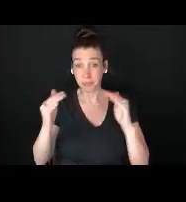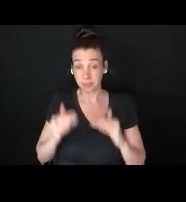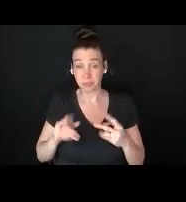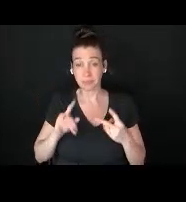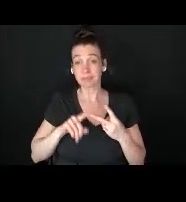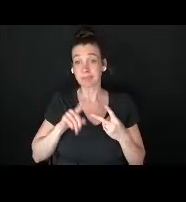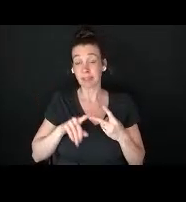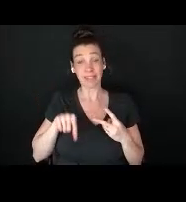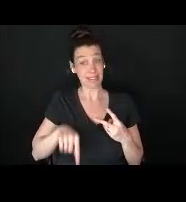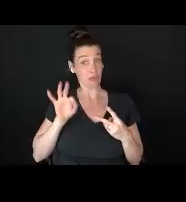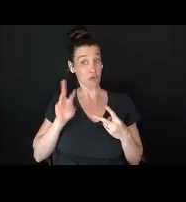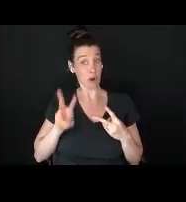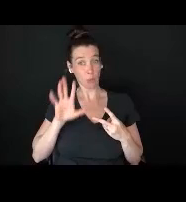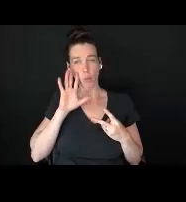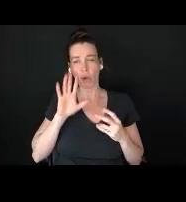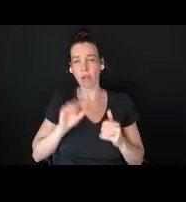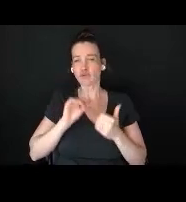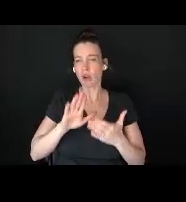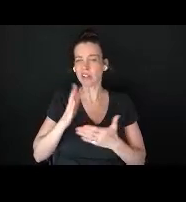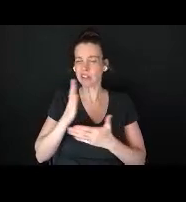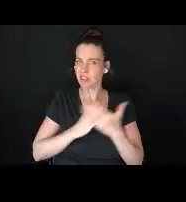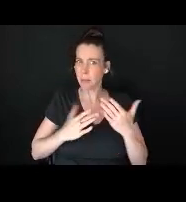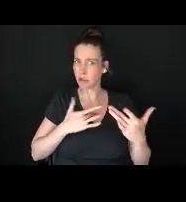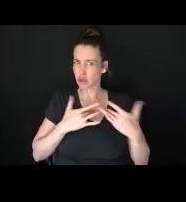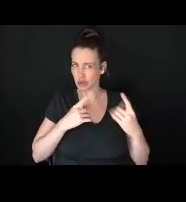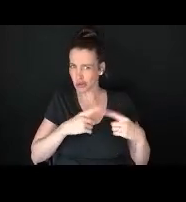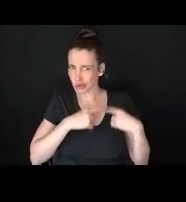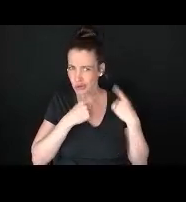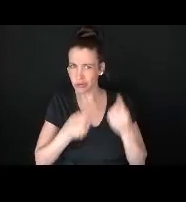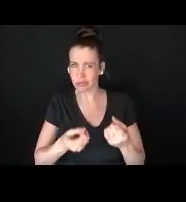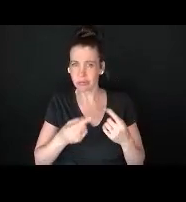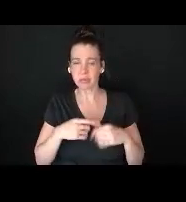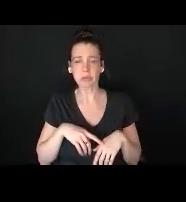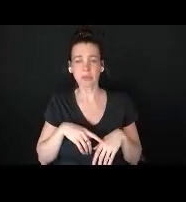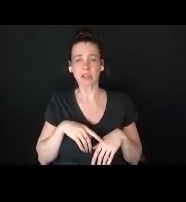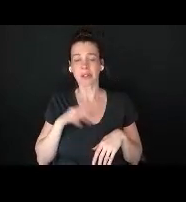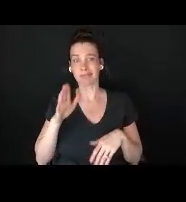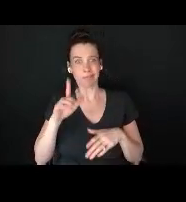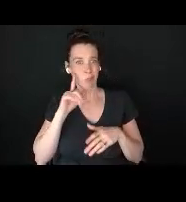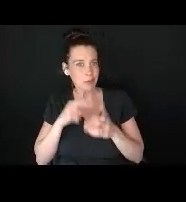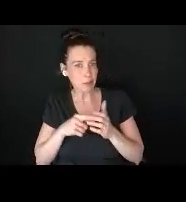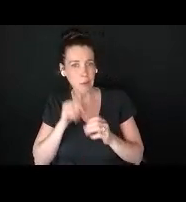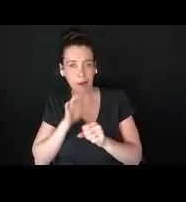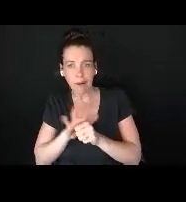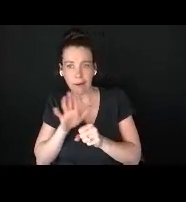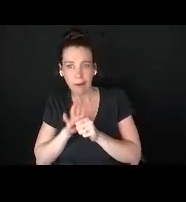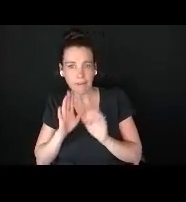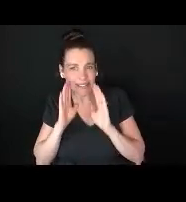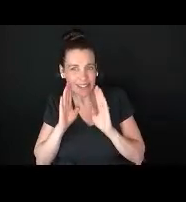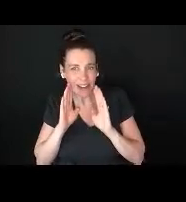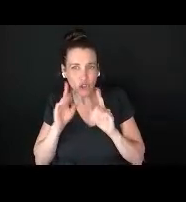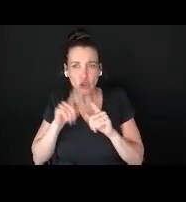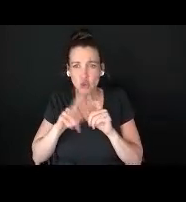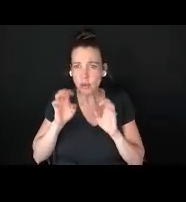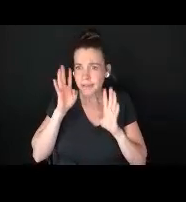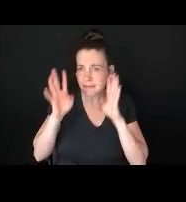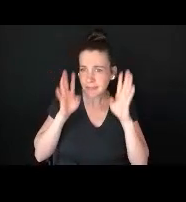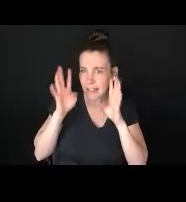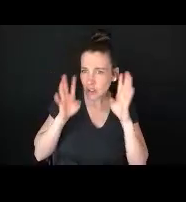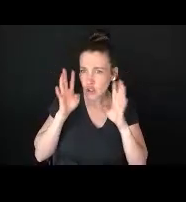addresses some longstanding concerns, not enough attention paid to significance and innovation during